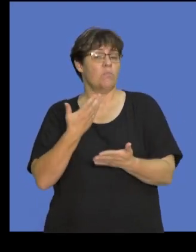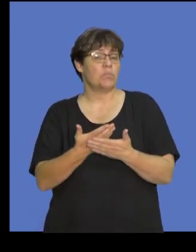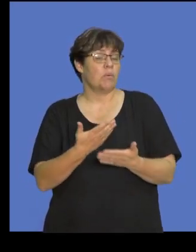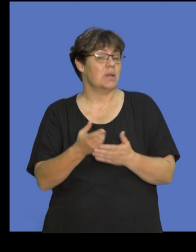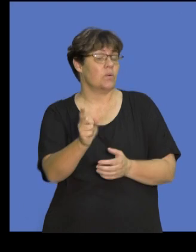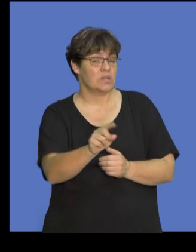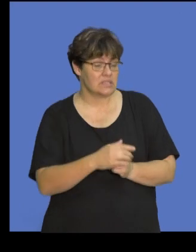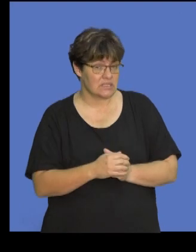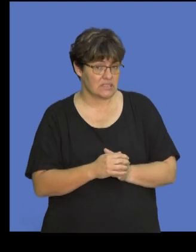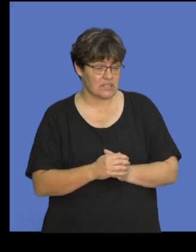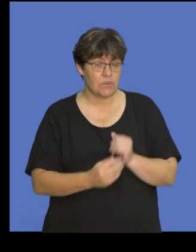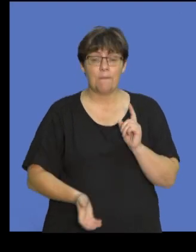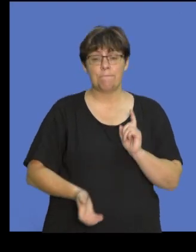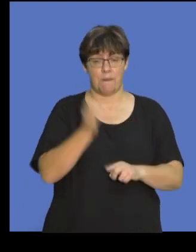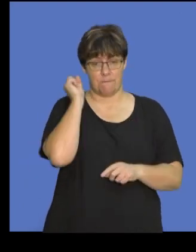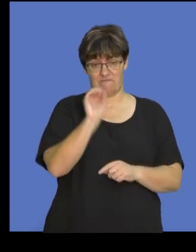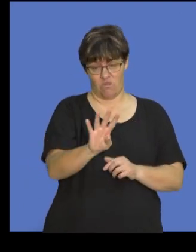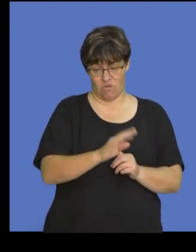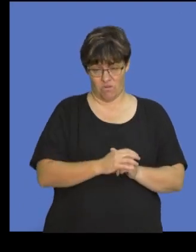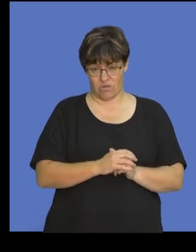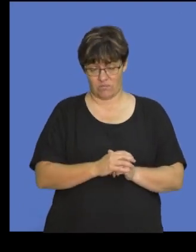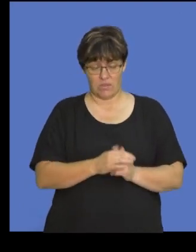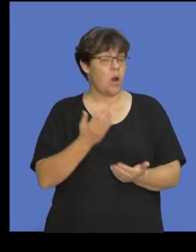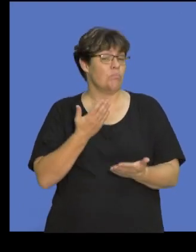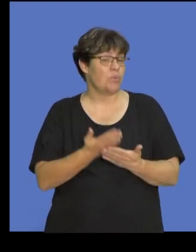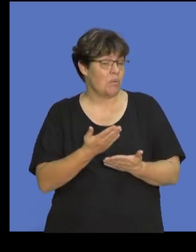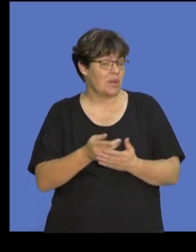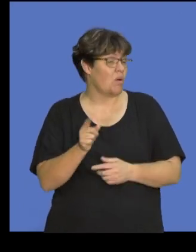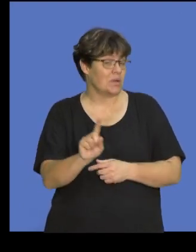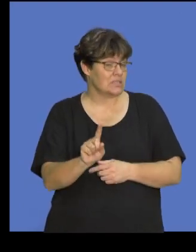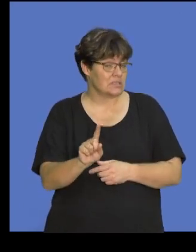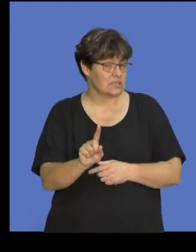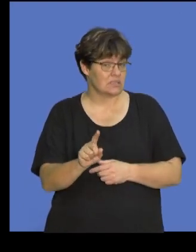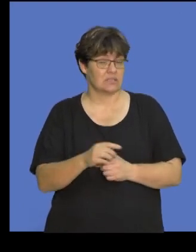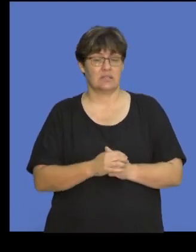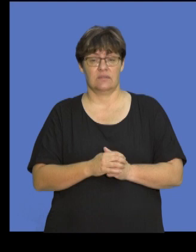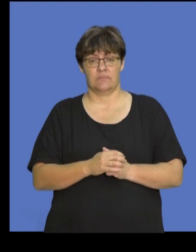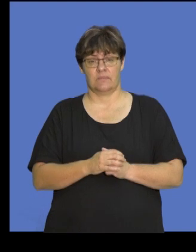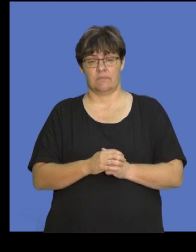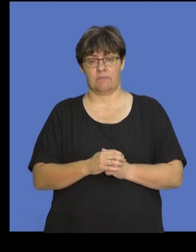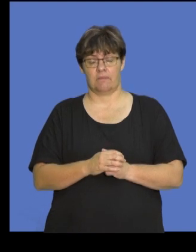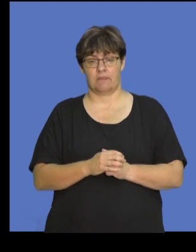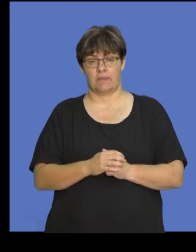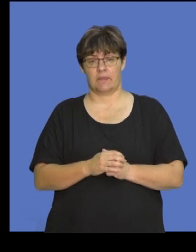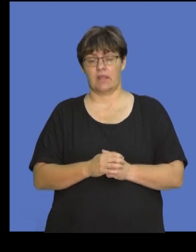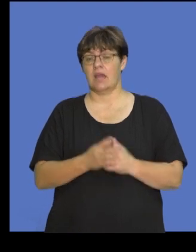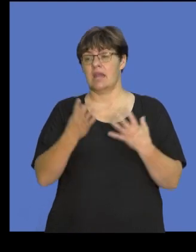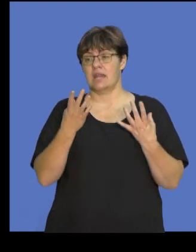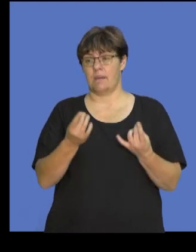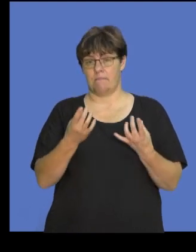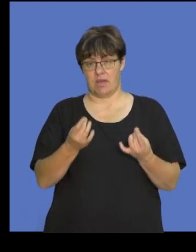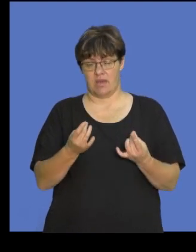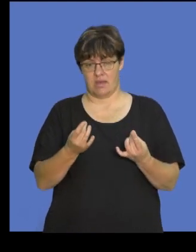the probability of us getting a 4? The probability of getting us a 4 is going to be the